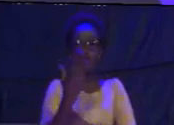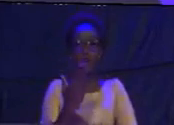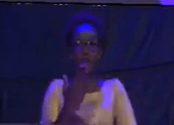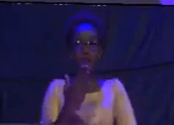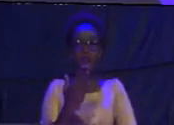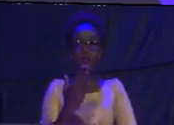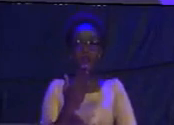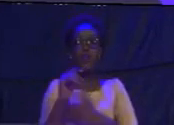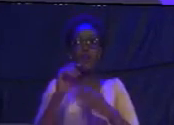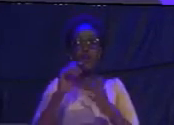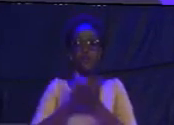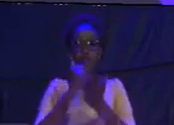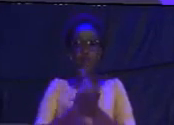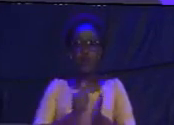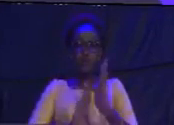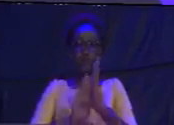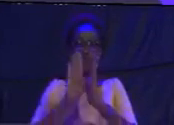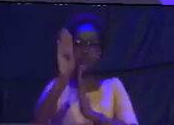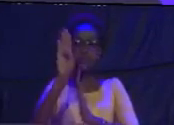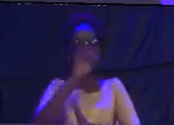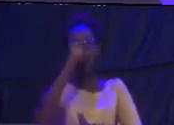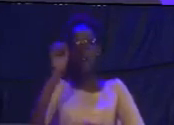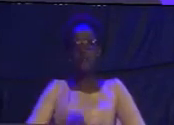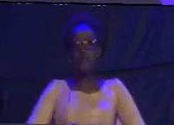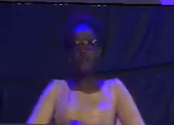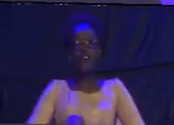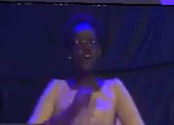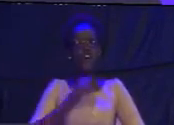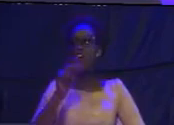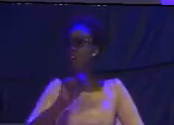walking with God will exalt Africa.